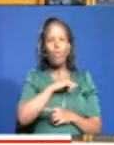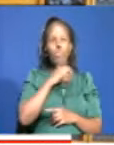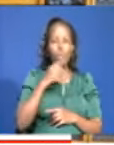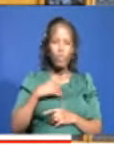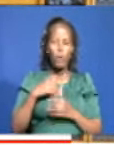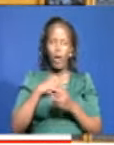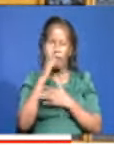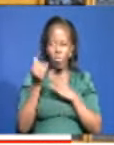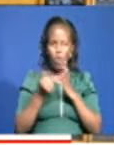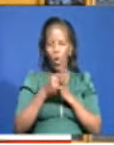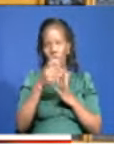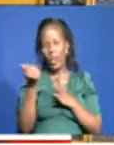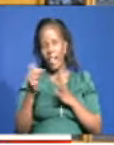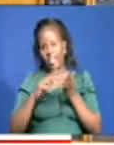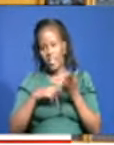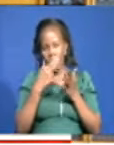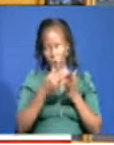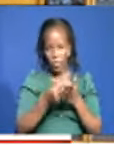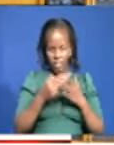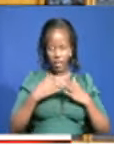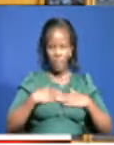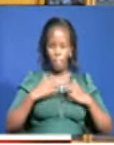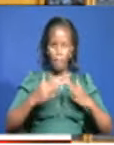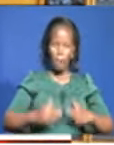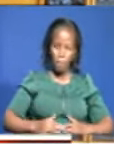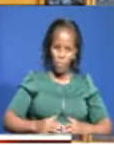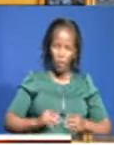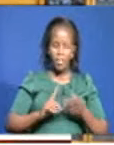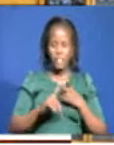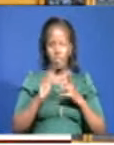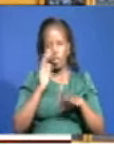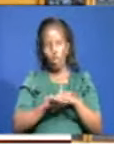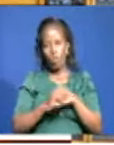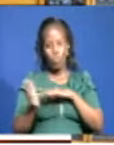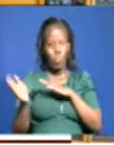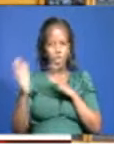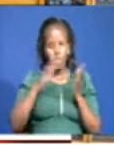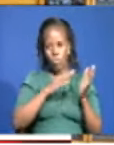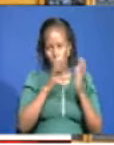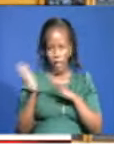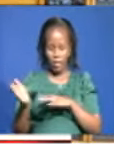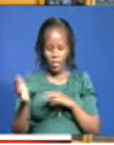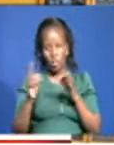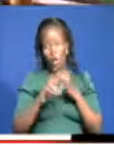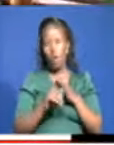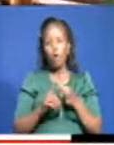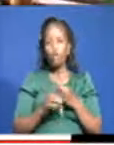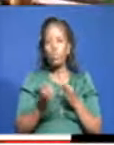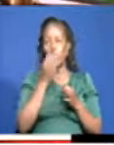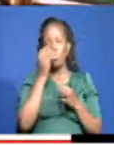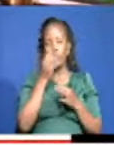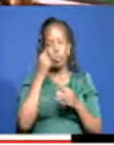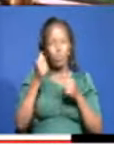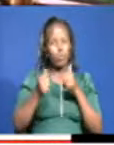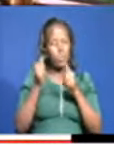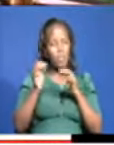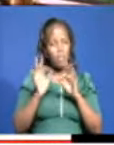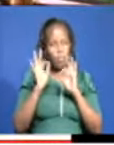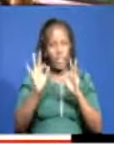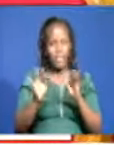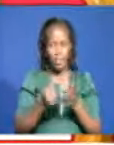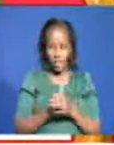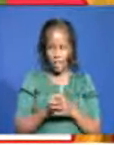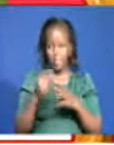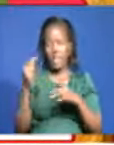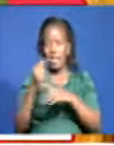our bodies, our very good weather, and our food that is so fantastic. The workshop is being held at the